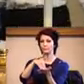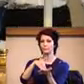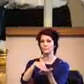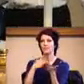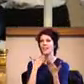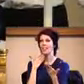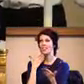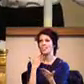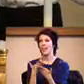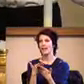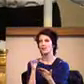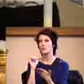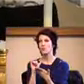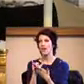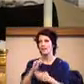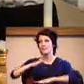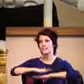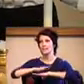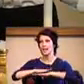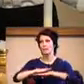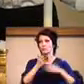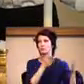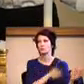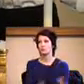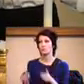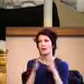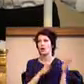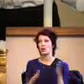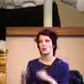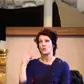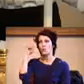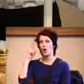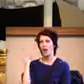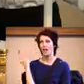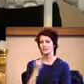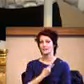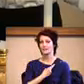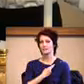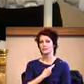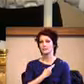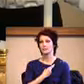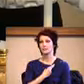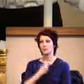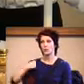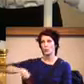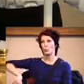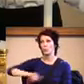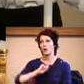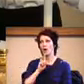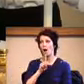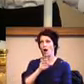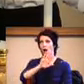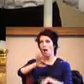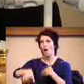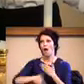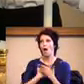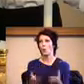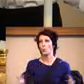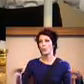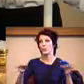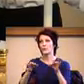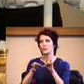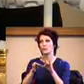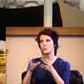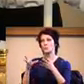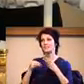Lord thank you that the table has been prepared for us we are all worthy to receive